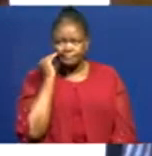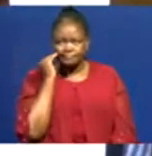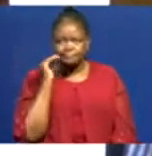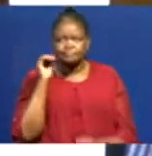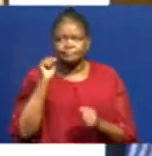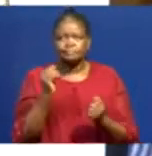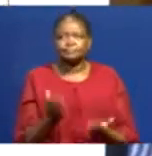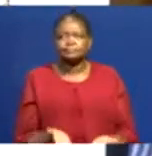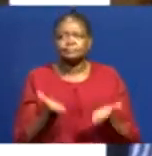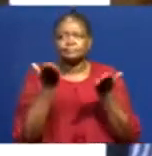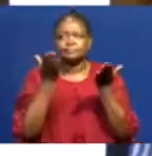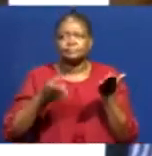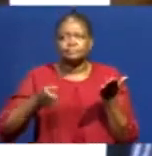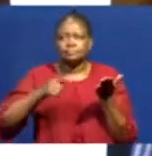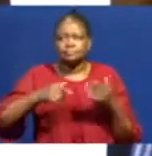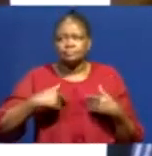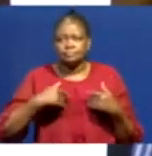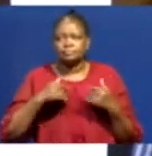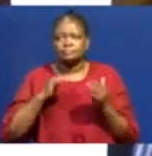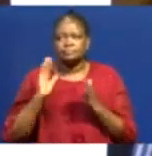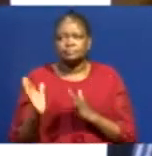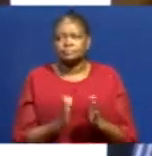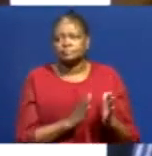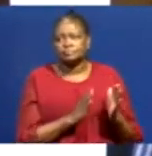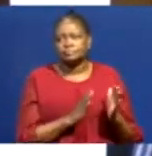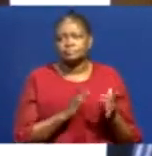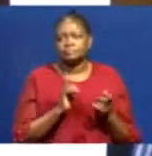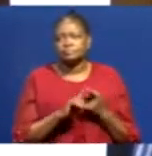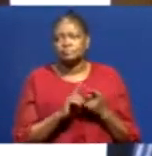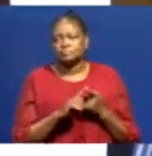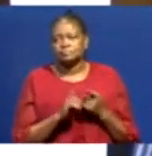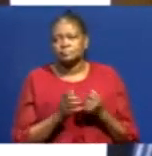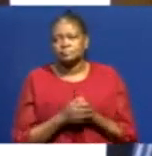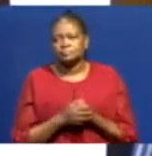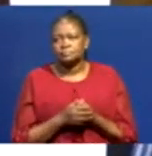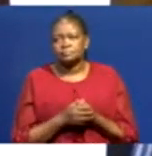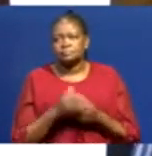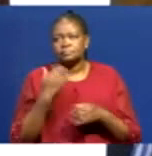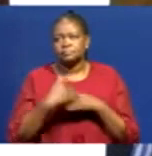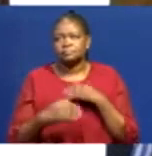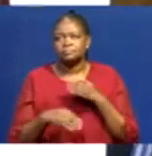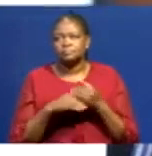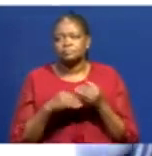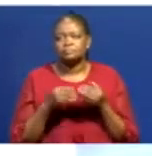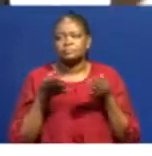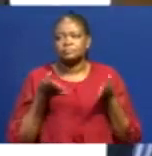advance. We have plans to build a modern